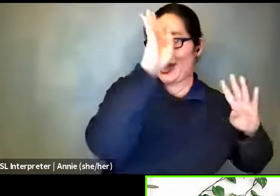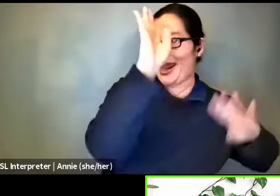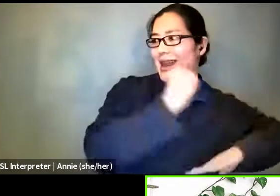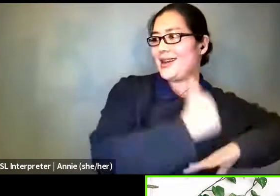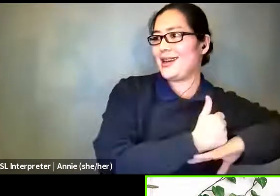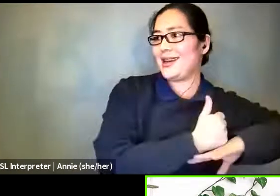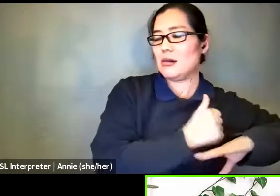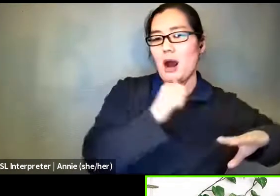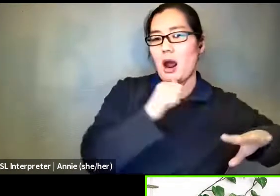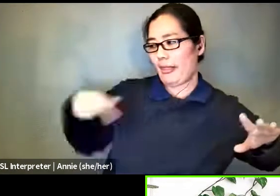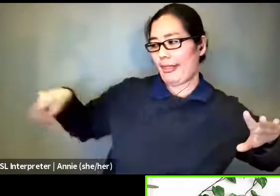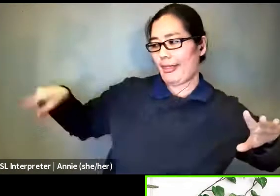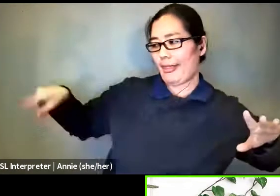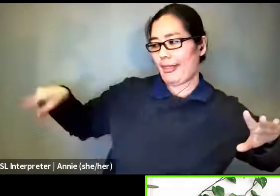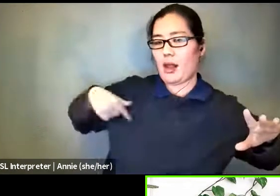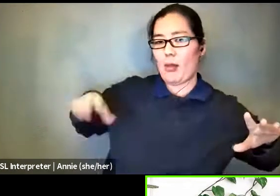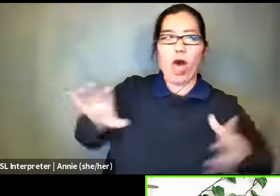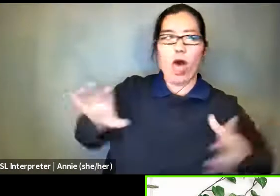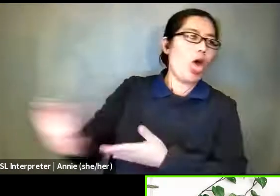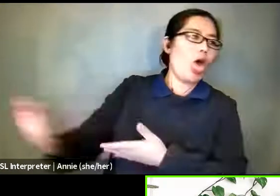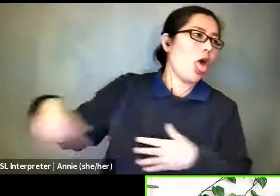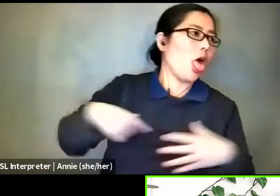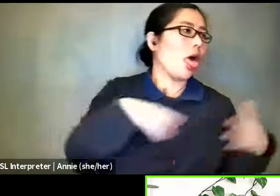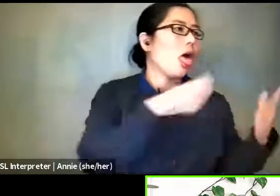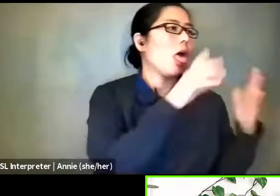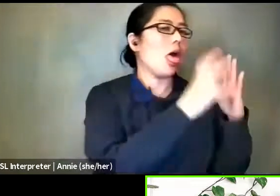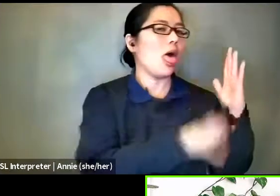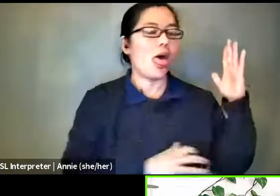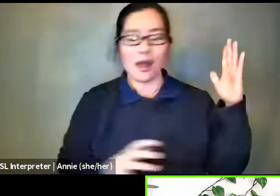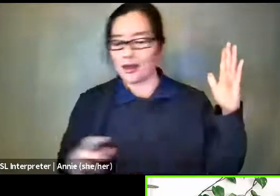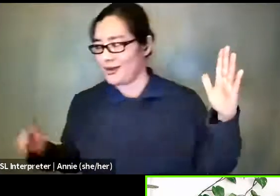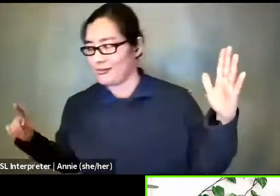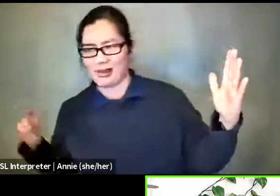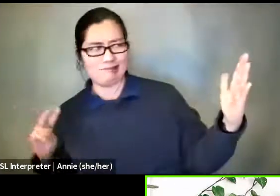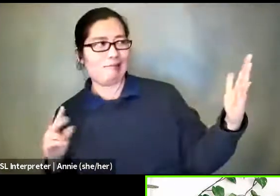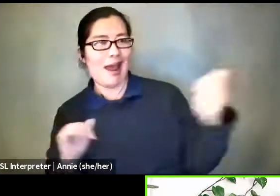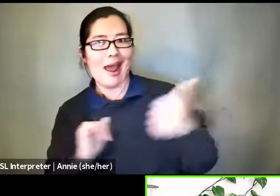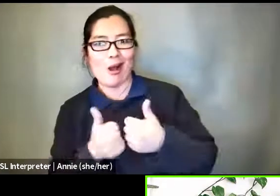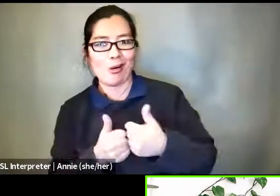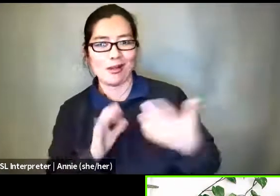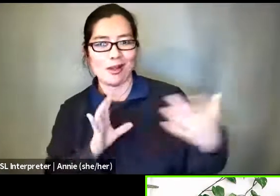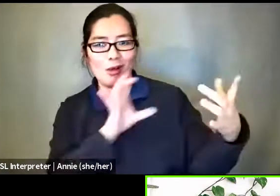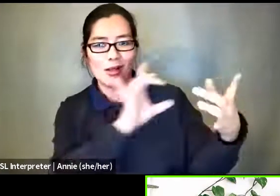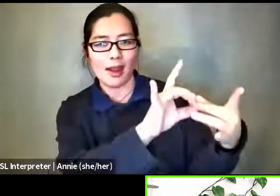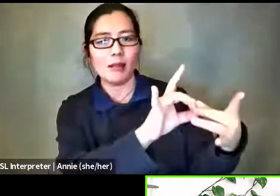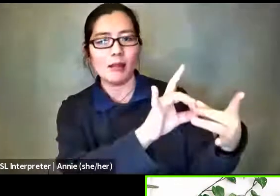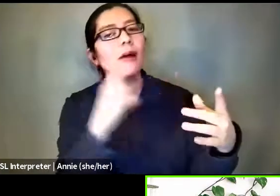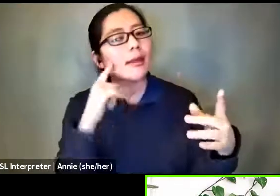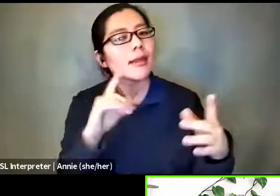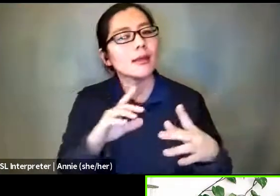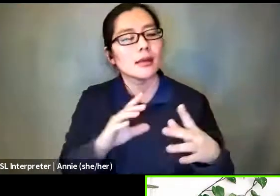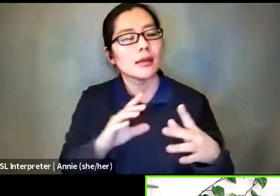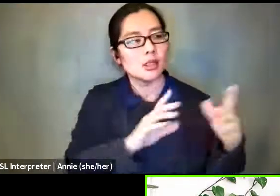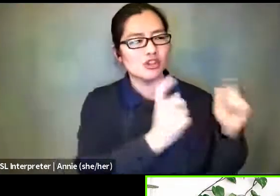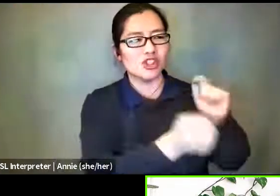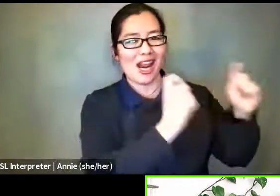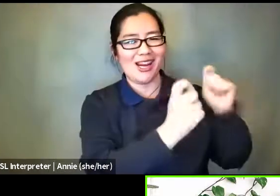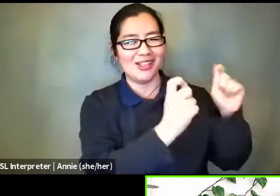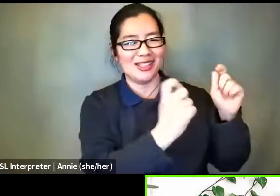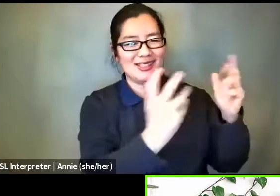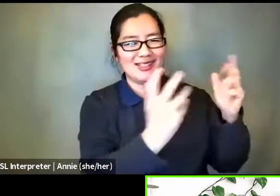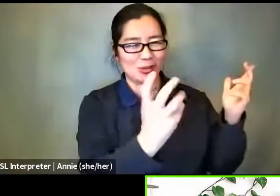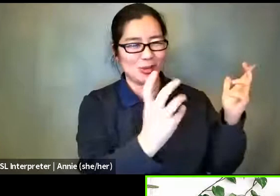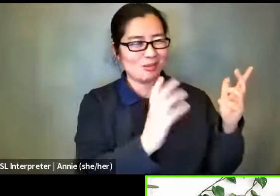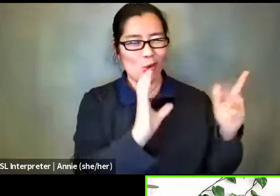level, culturally responsive and relevant pedagogies really get to the core of what good teaching is. Reaching the